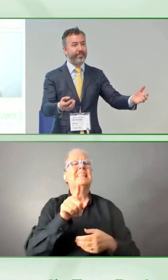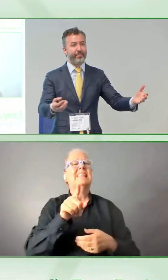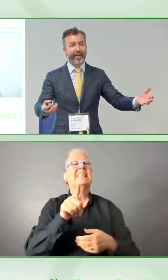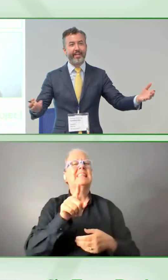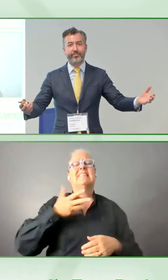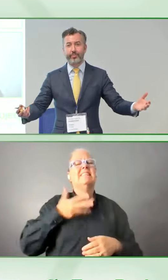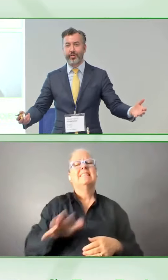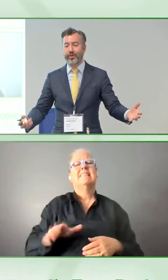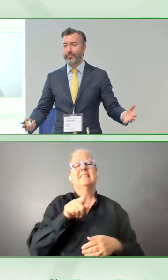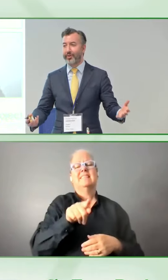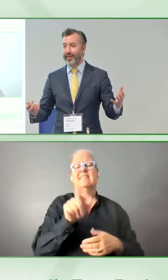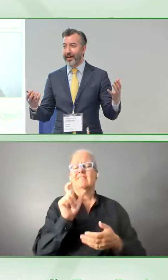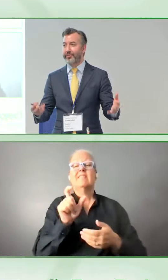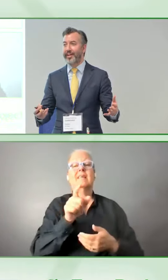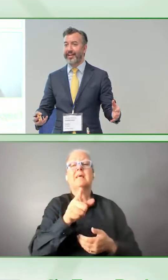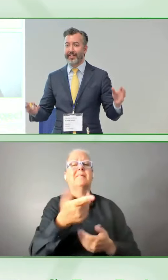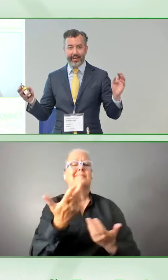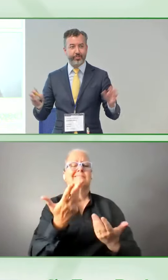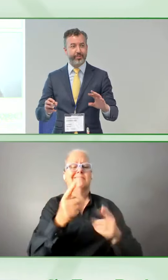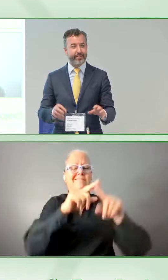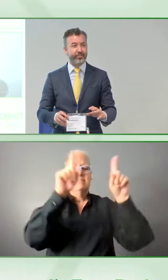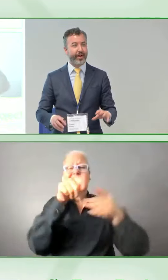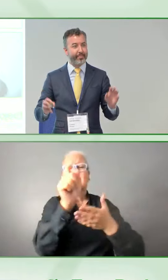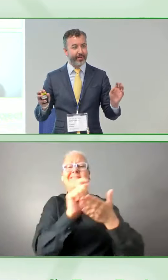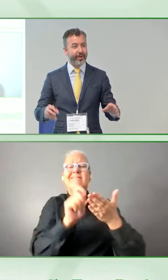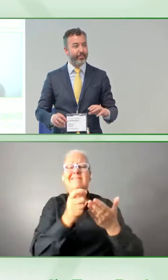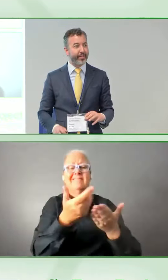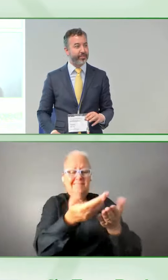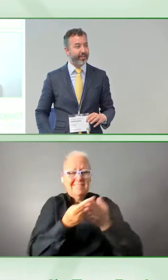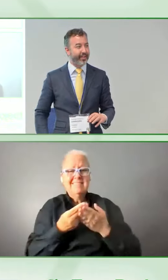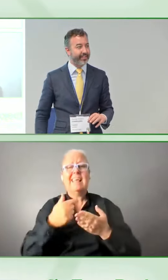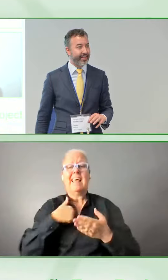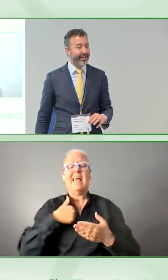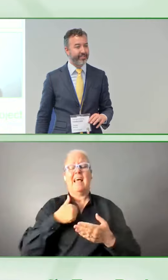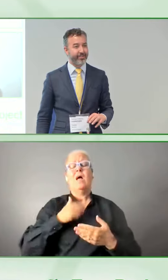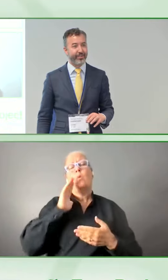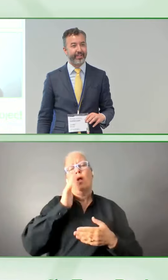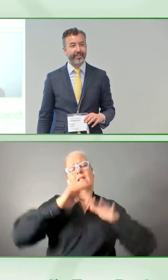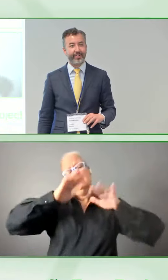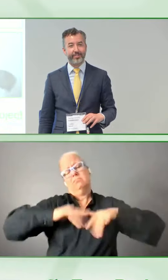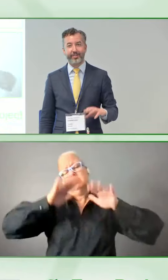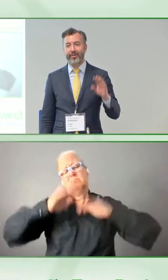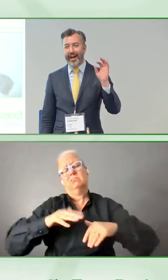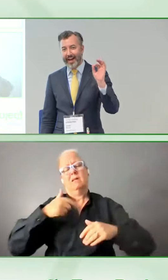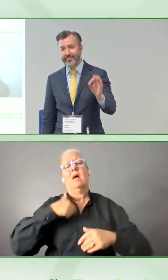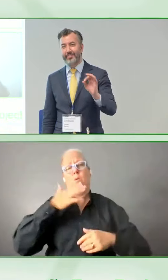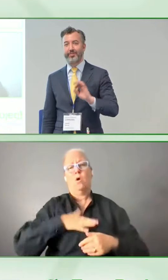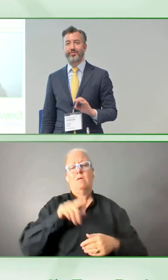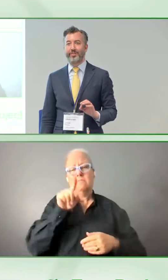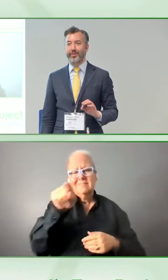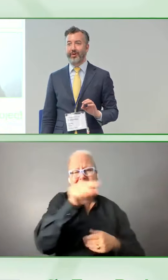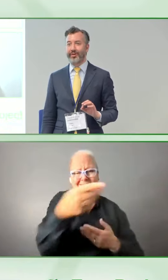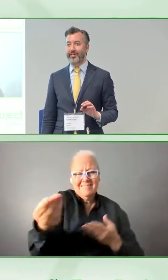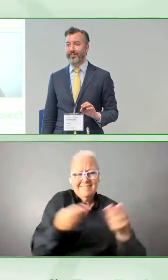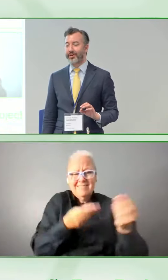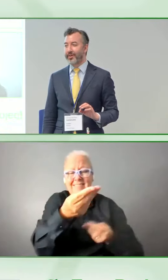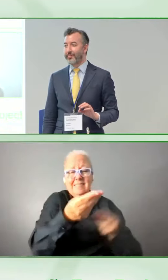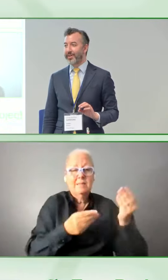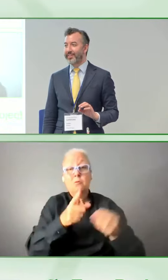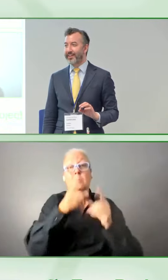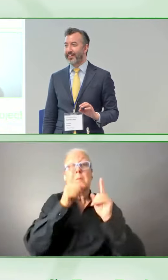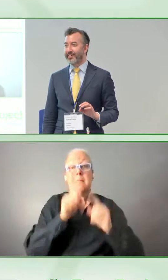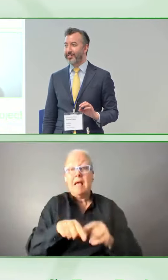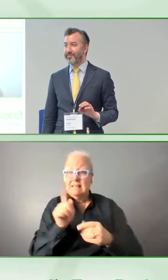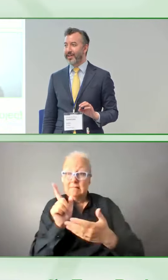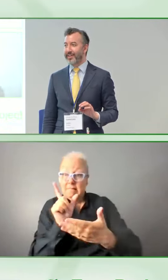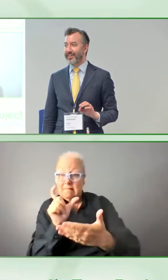notebook or give me a page from your notebook, and I'll take it and I'll transcribe it and I'll make sure that it gets added to it. So you don't have to use the QR code,